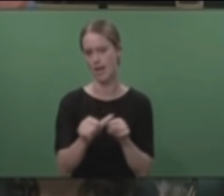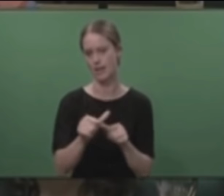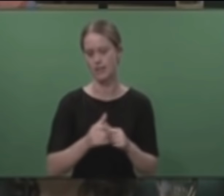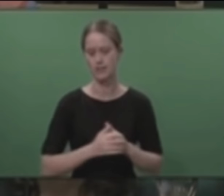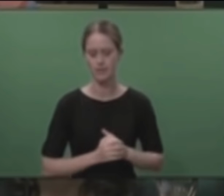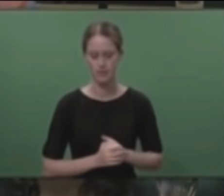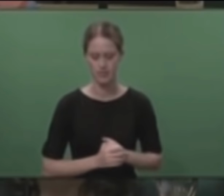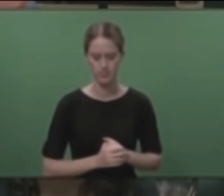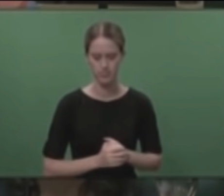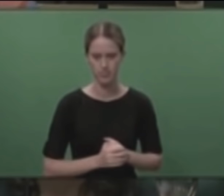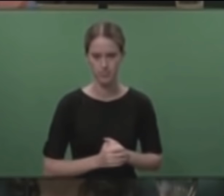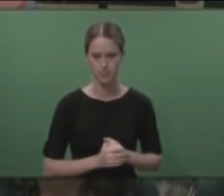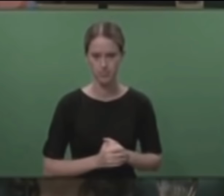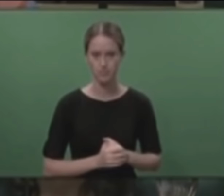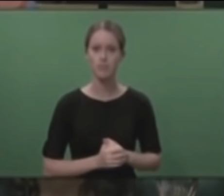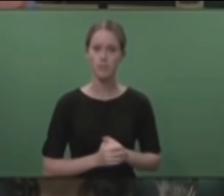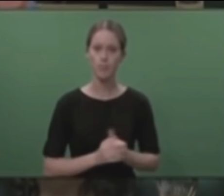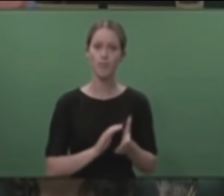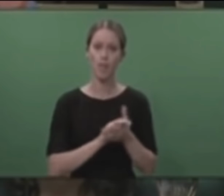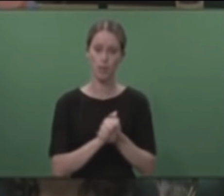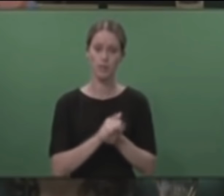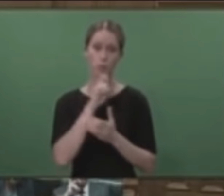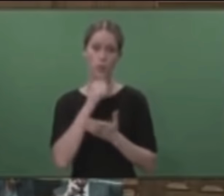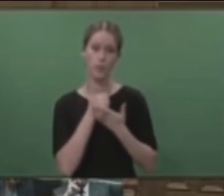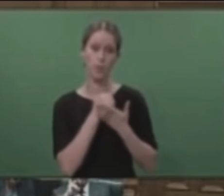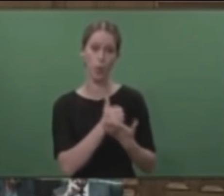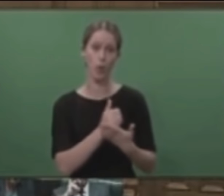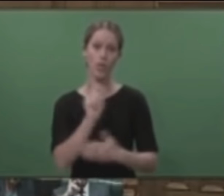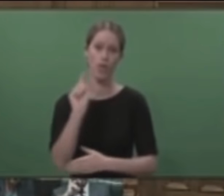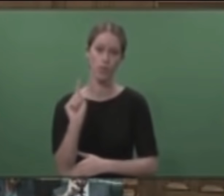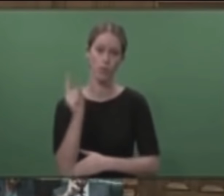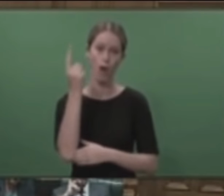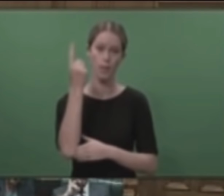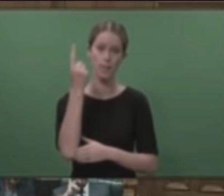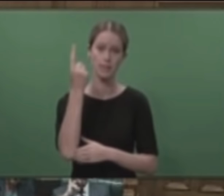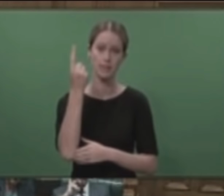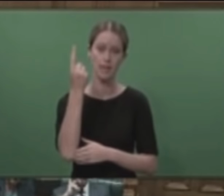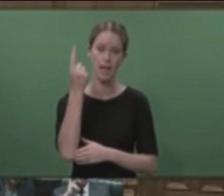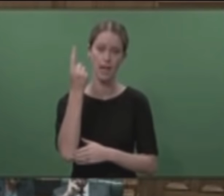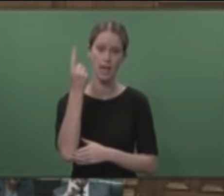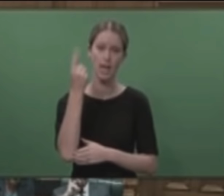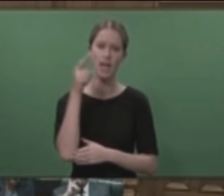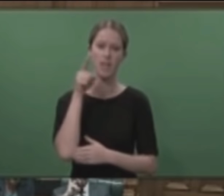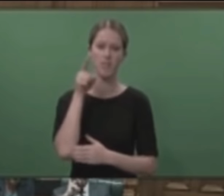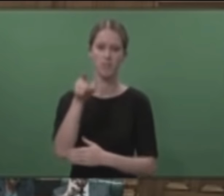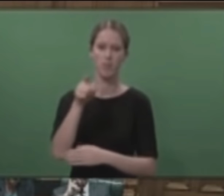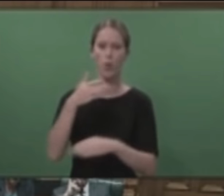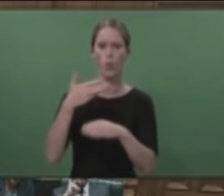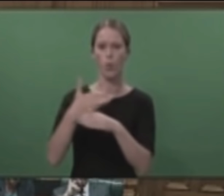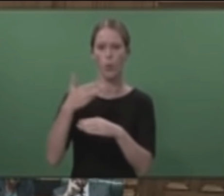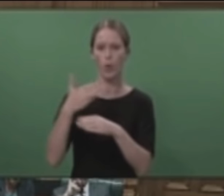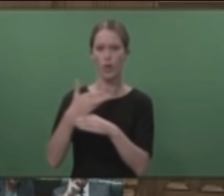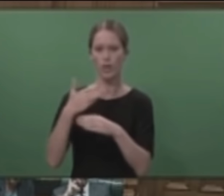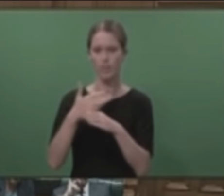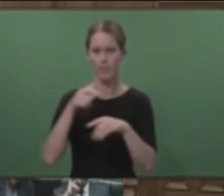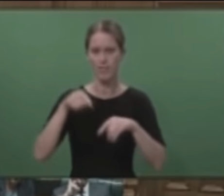am pleased that we will support the Prime Minister and the programme across this House to